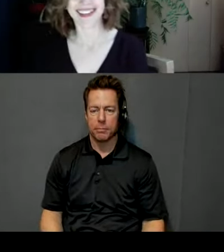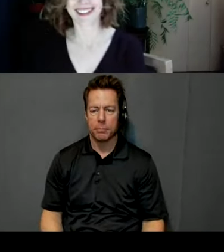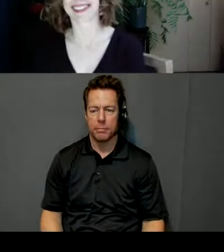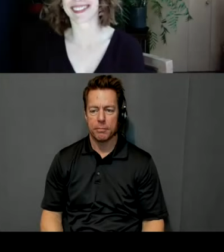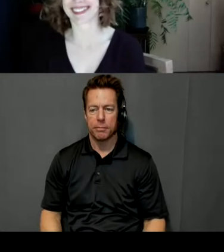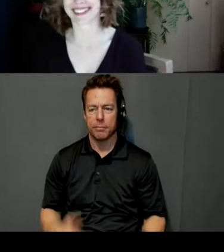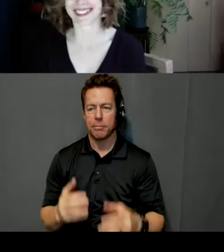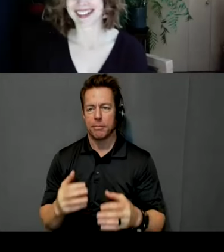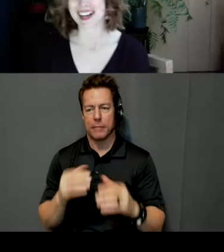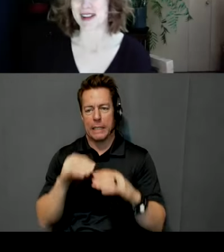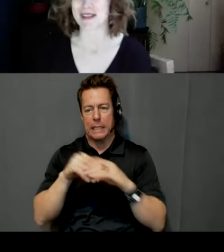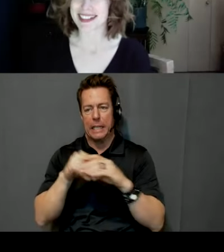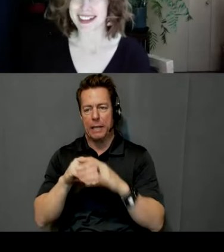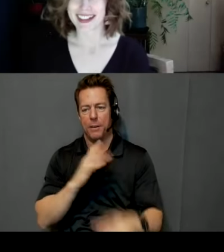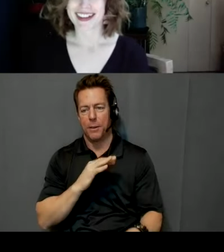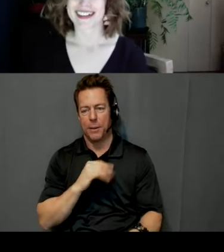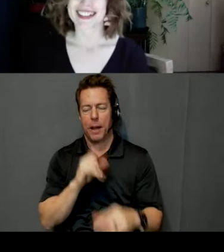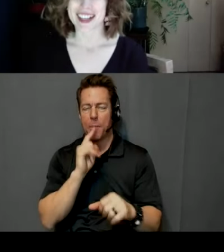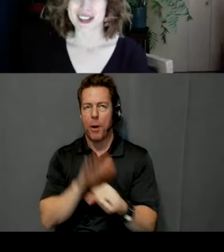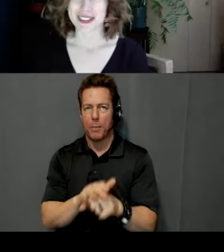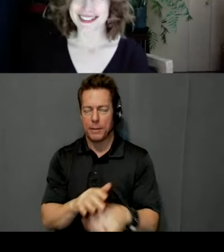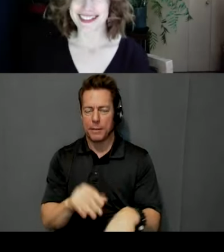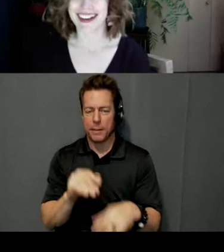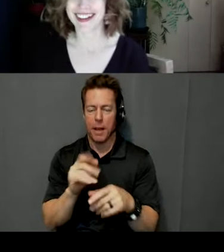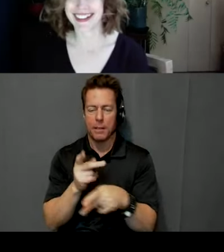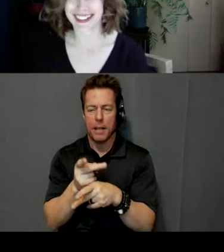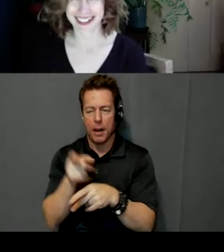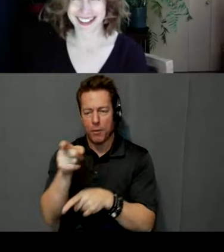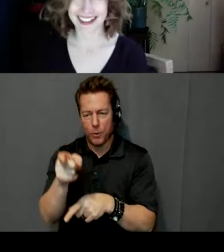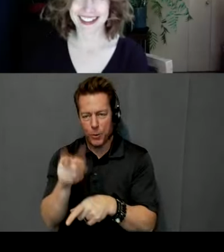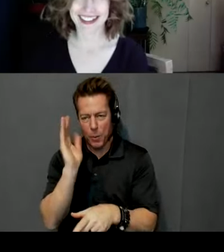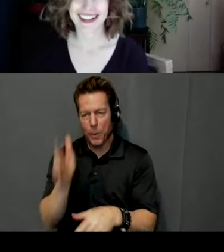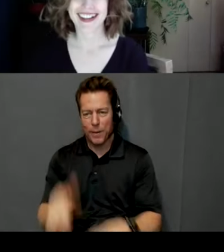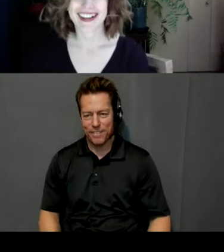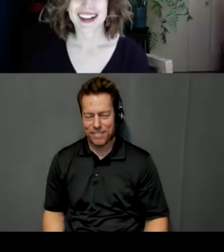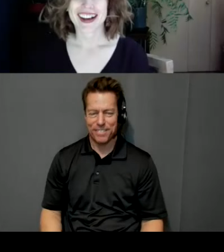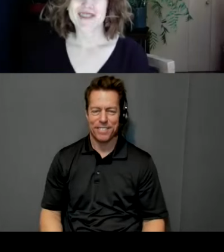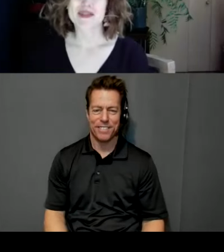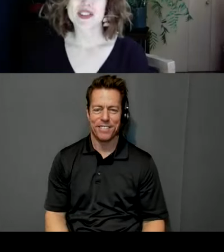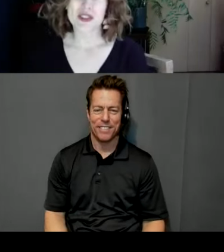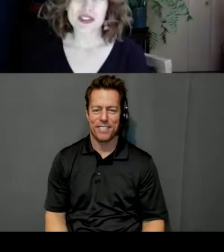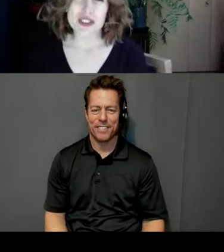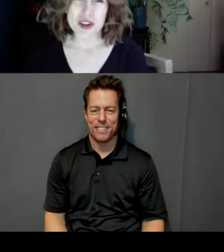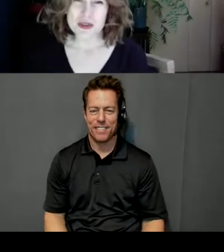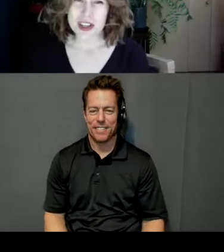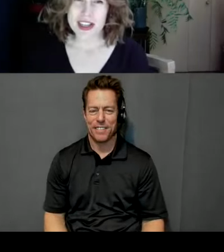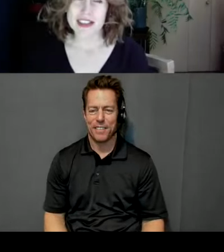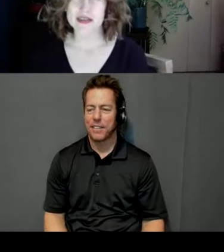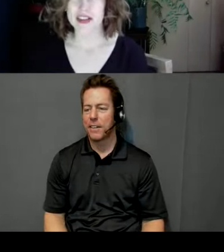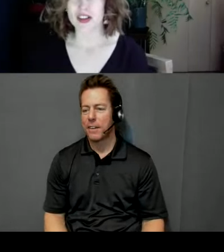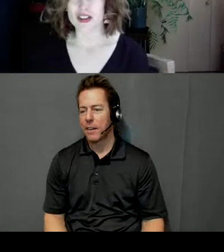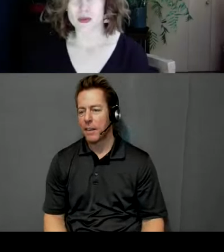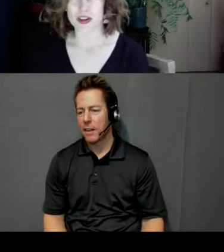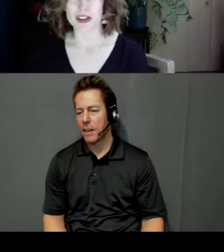I promise. I'll take care. So your sewn